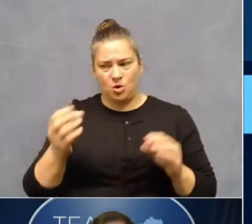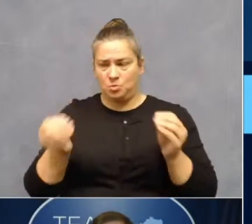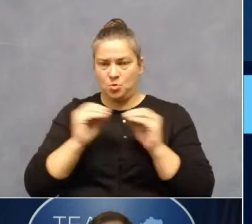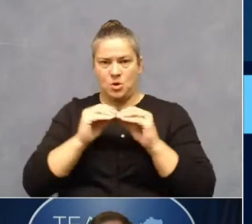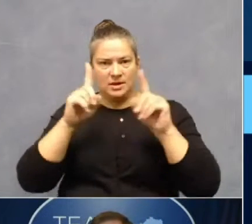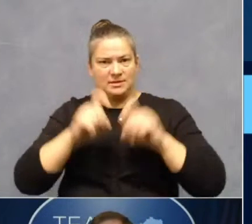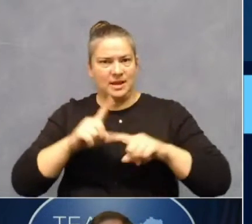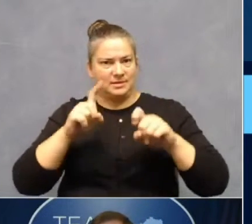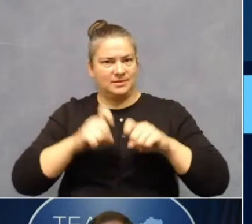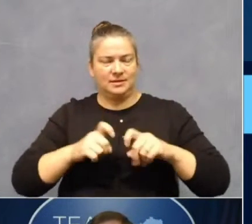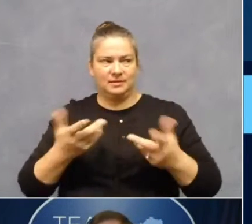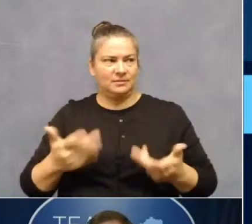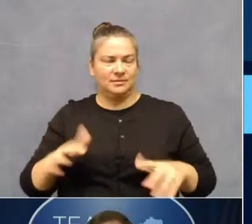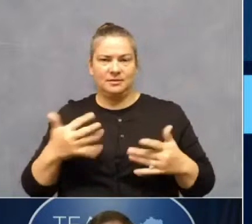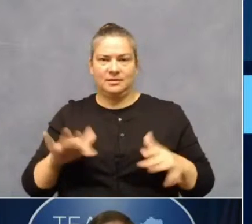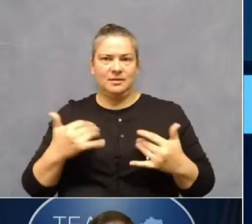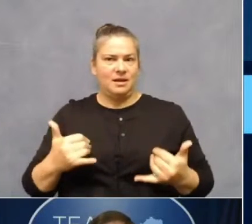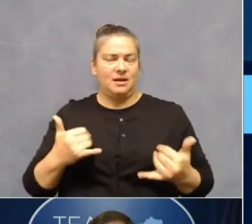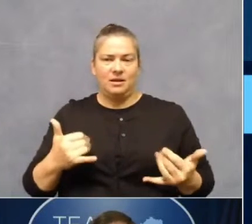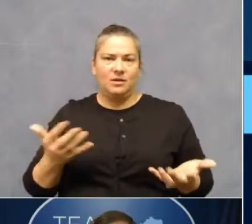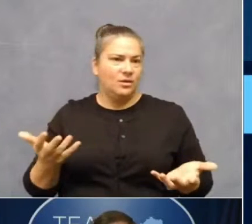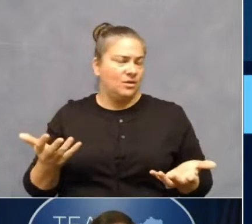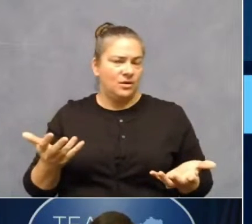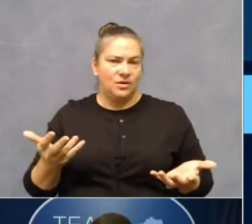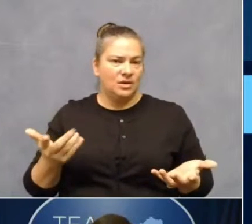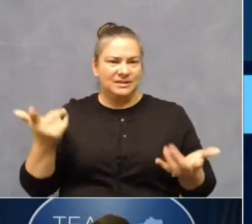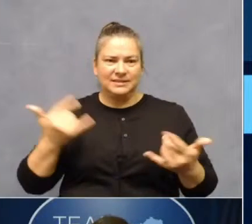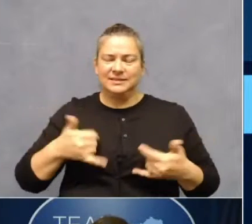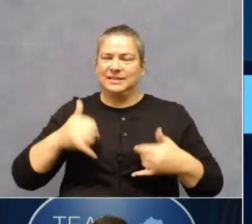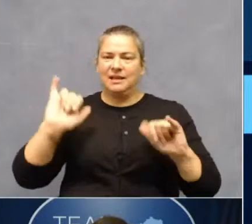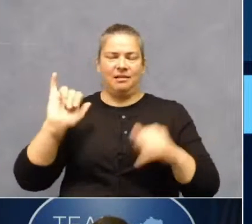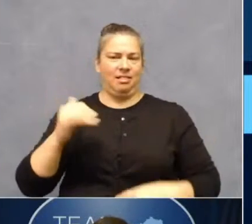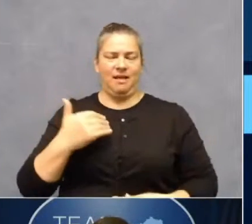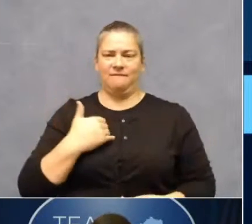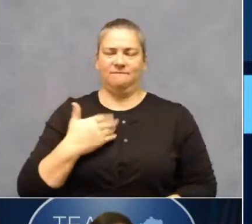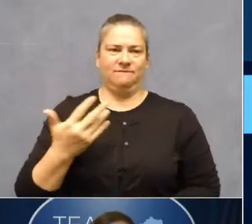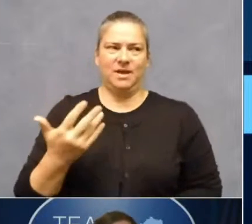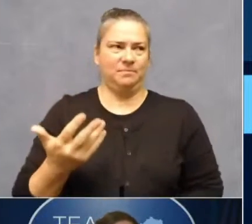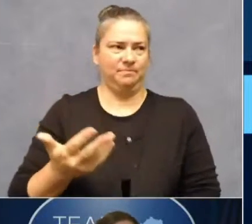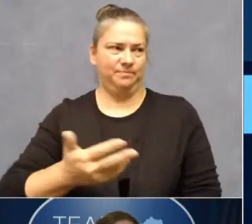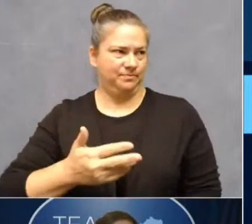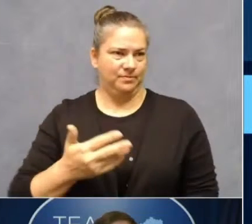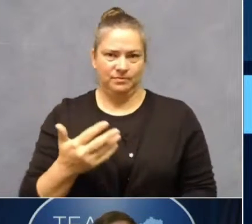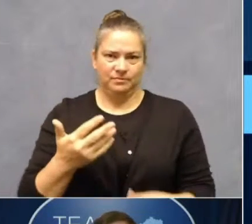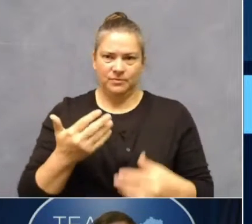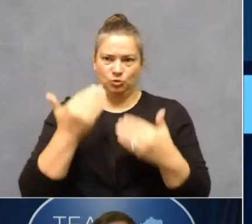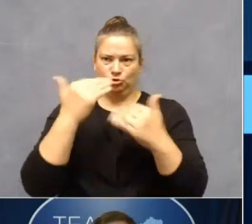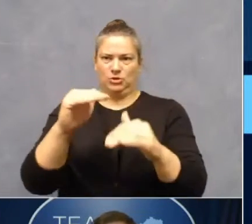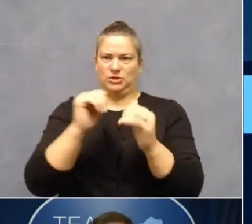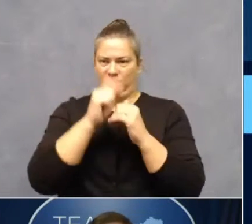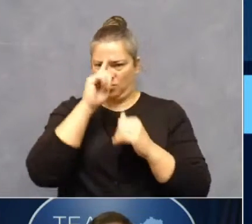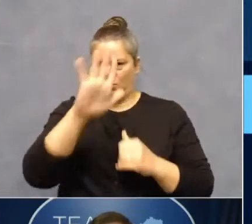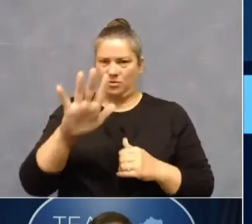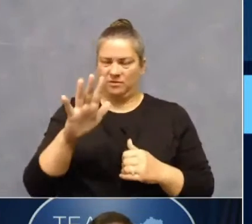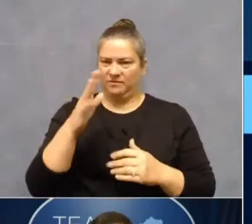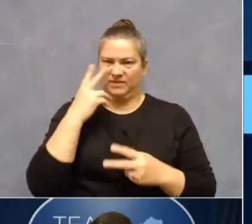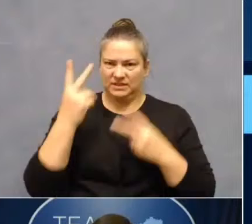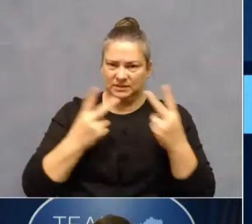that's going on, and there are still restrictions on visitation depending on where a county